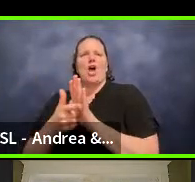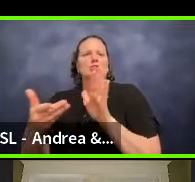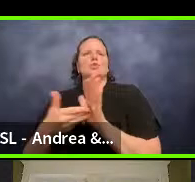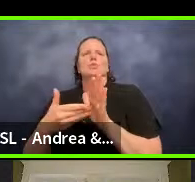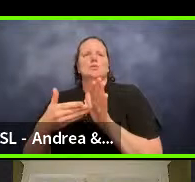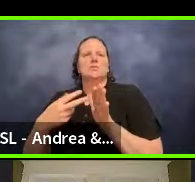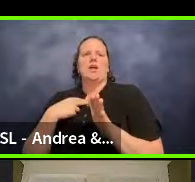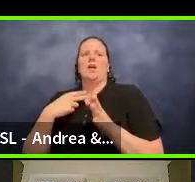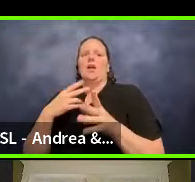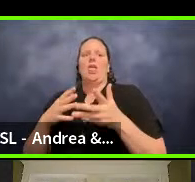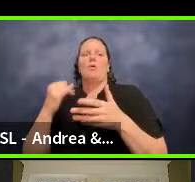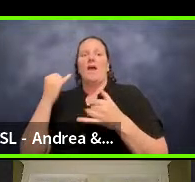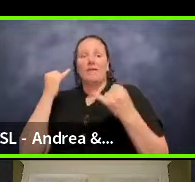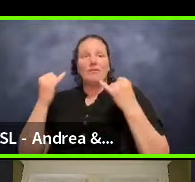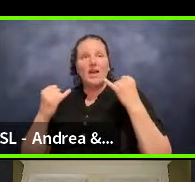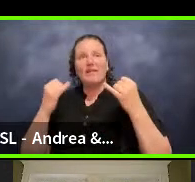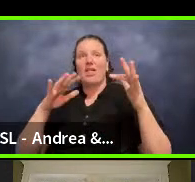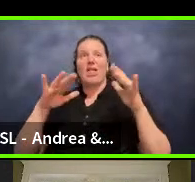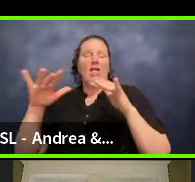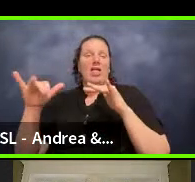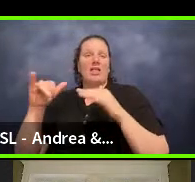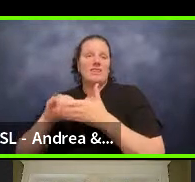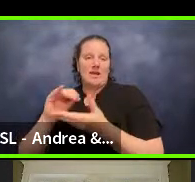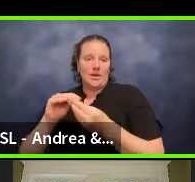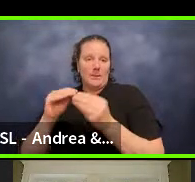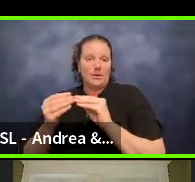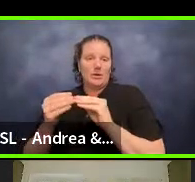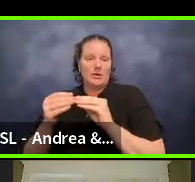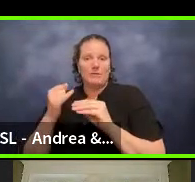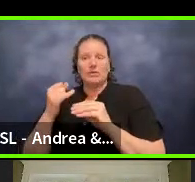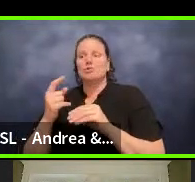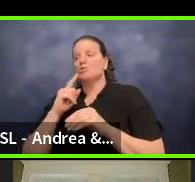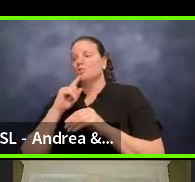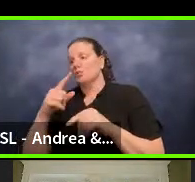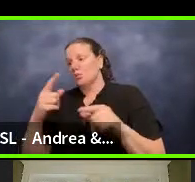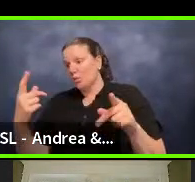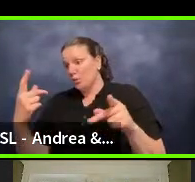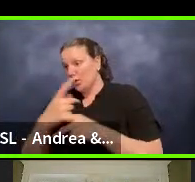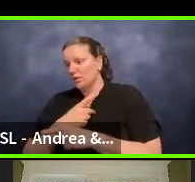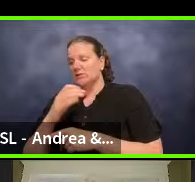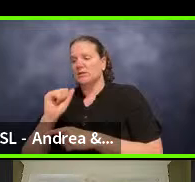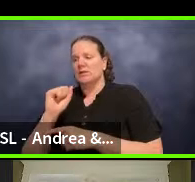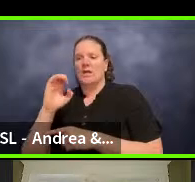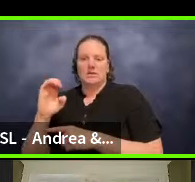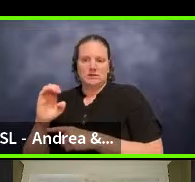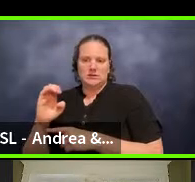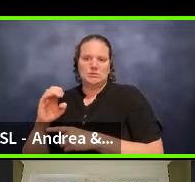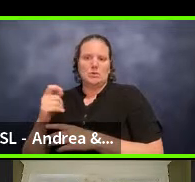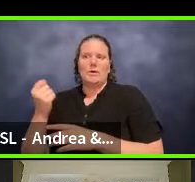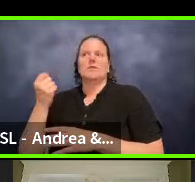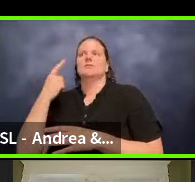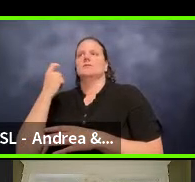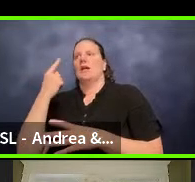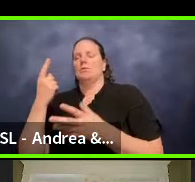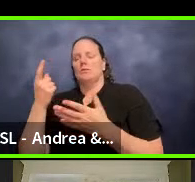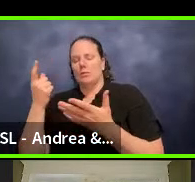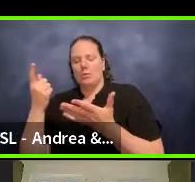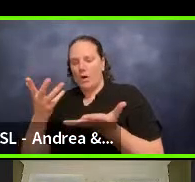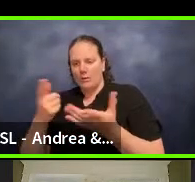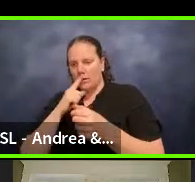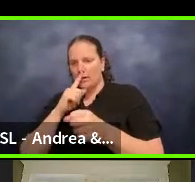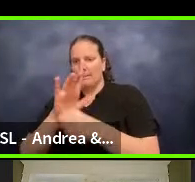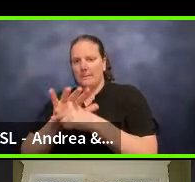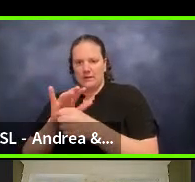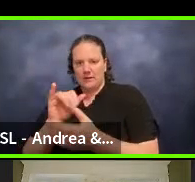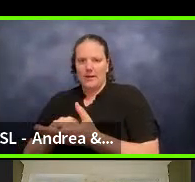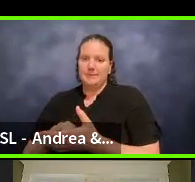like all these different steps? What is that number in a true worst case scenario, so that we understand what we're wading into and committing to? So